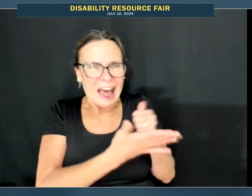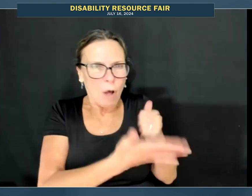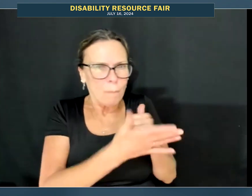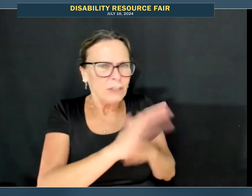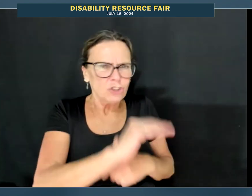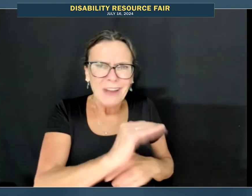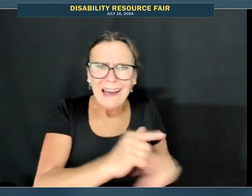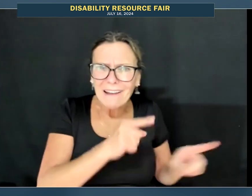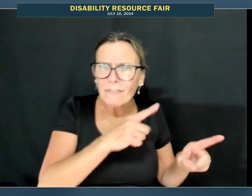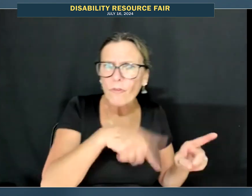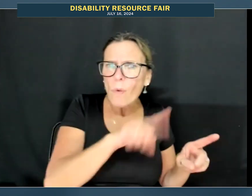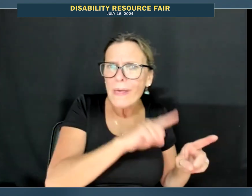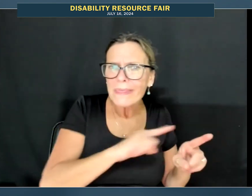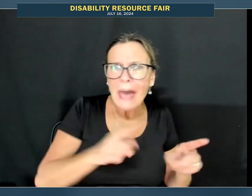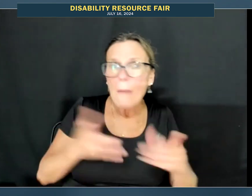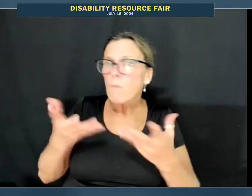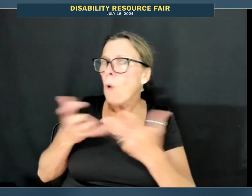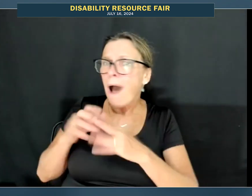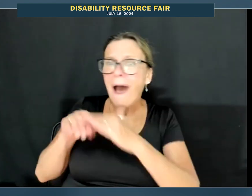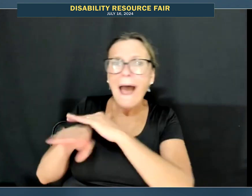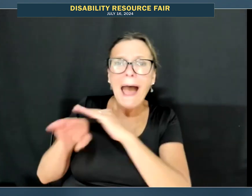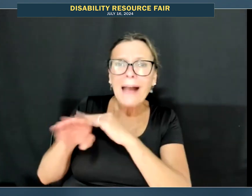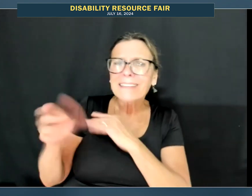would like of school.